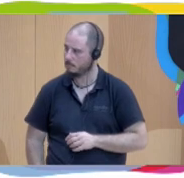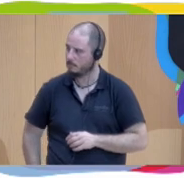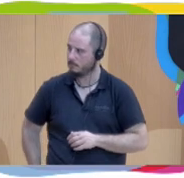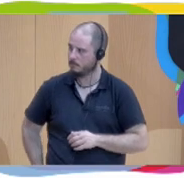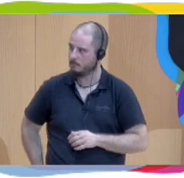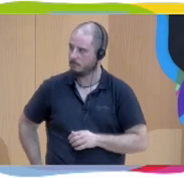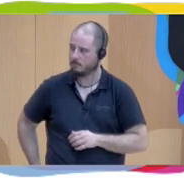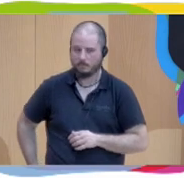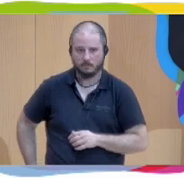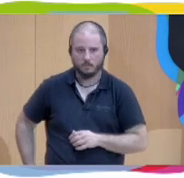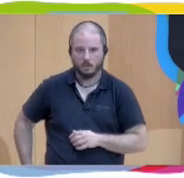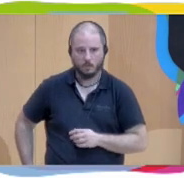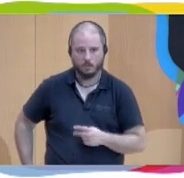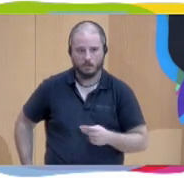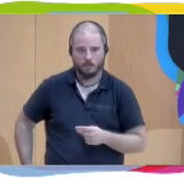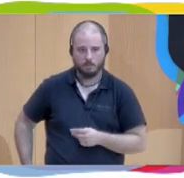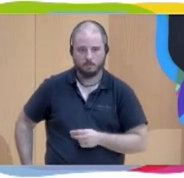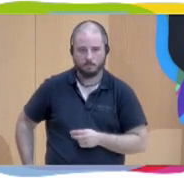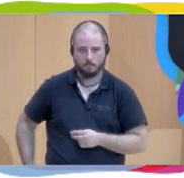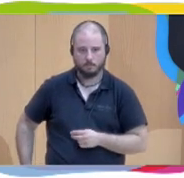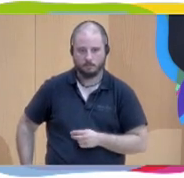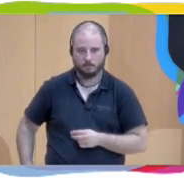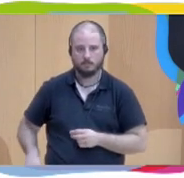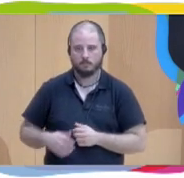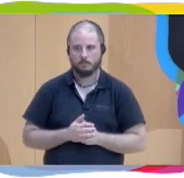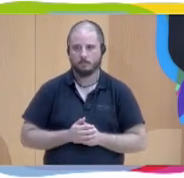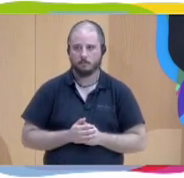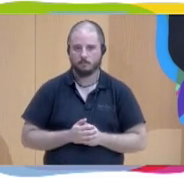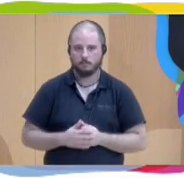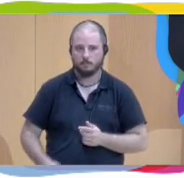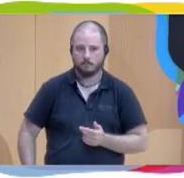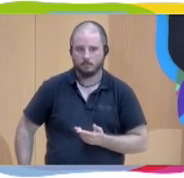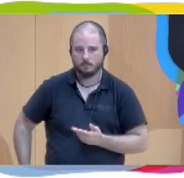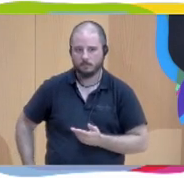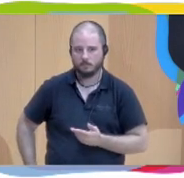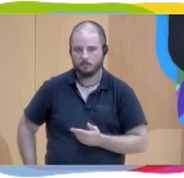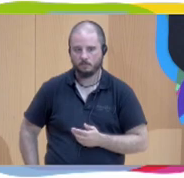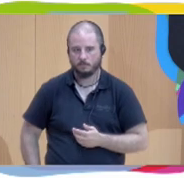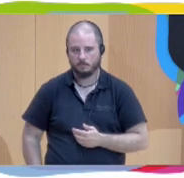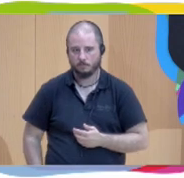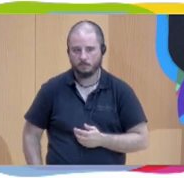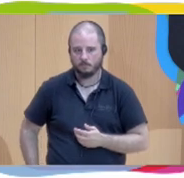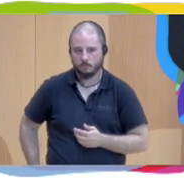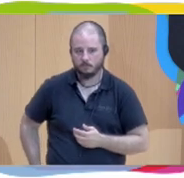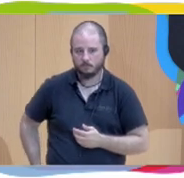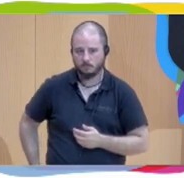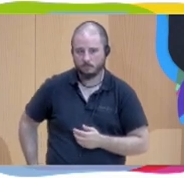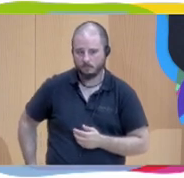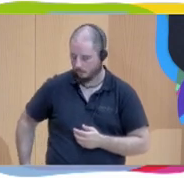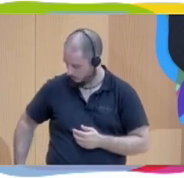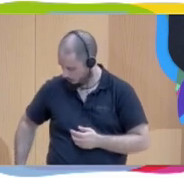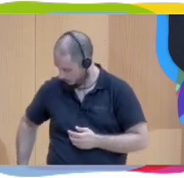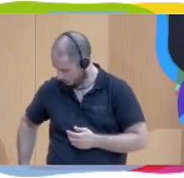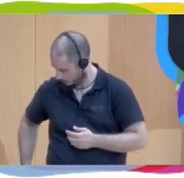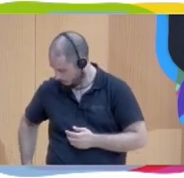Buongiorno. It would be a miracle if nothing happens because we have over 200 excellent